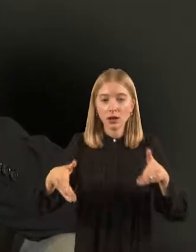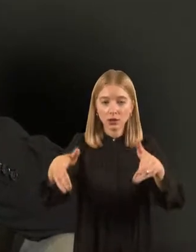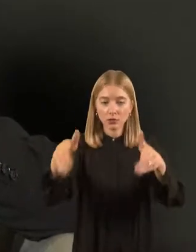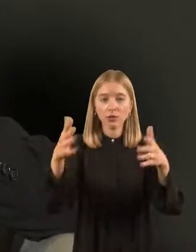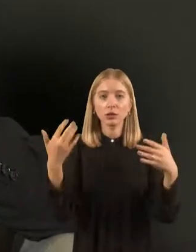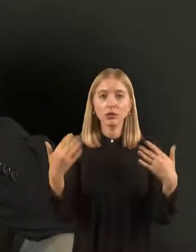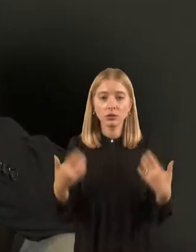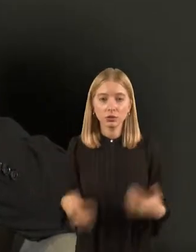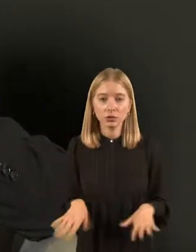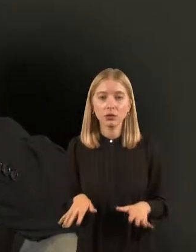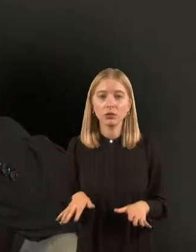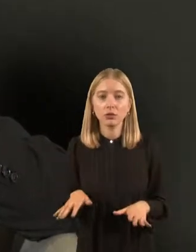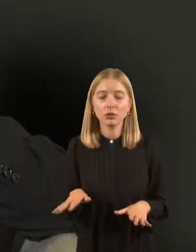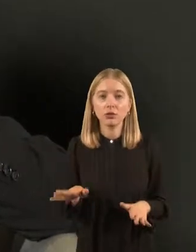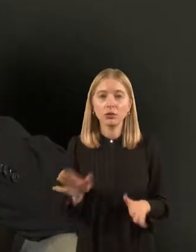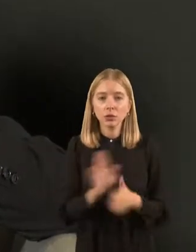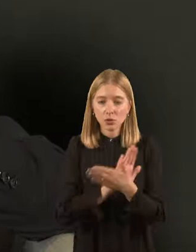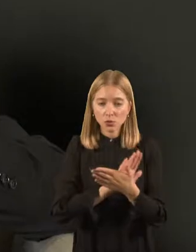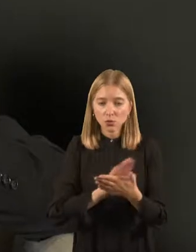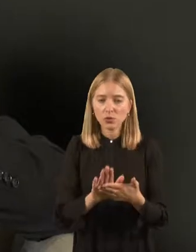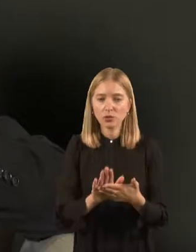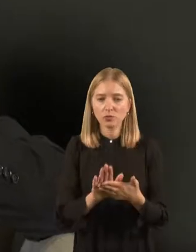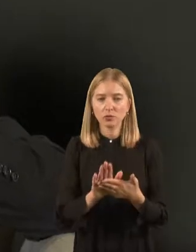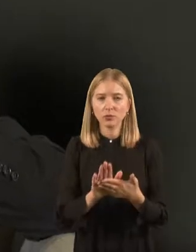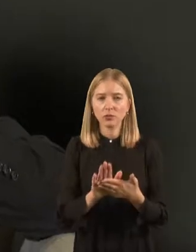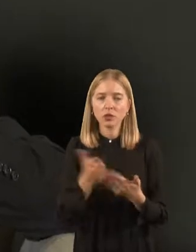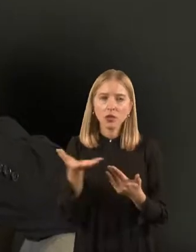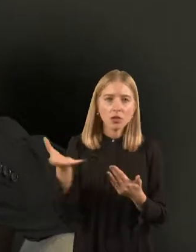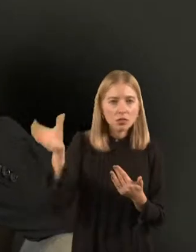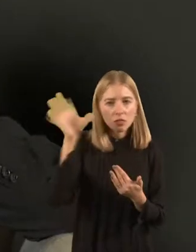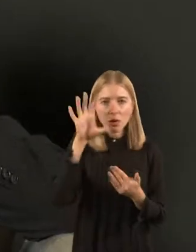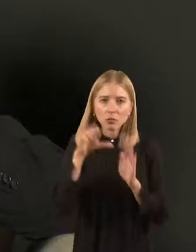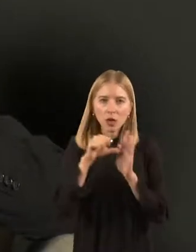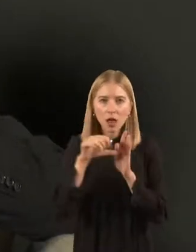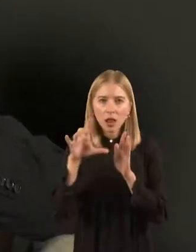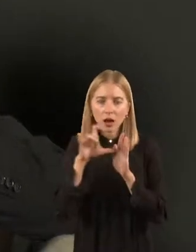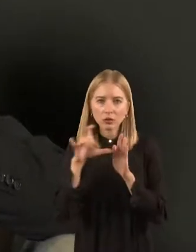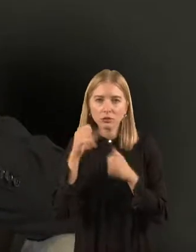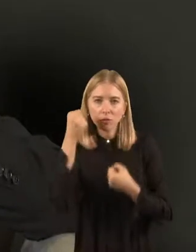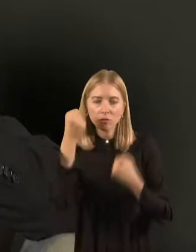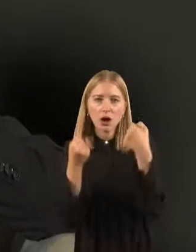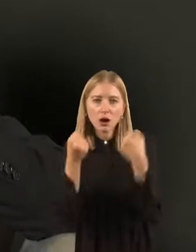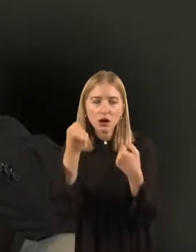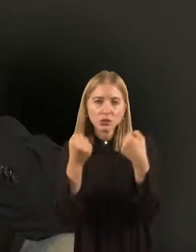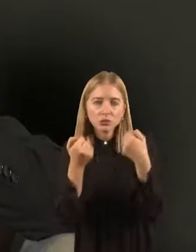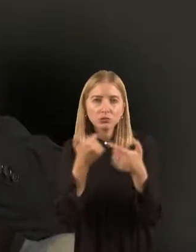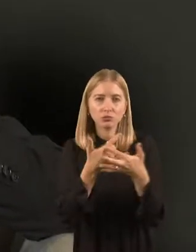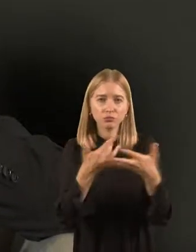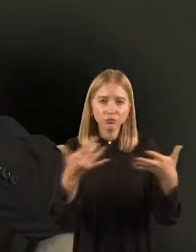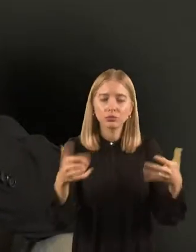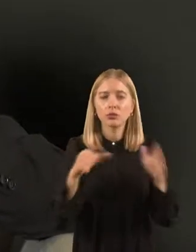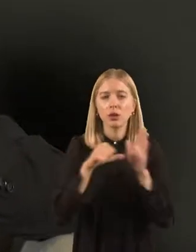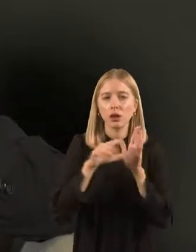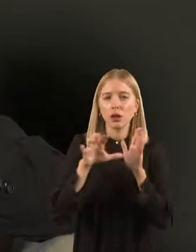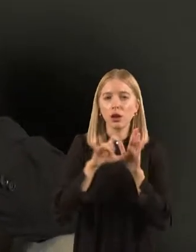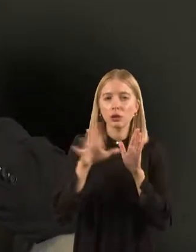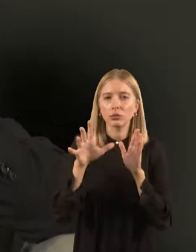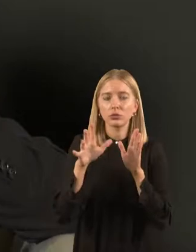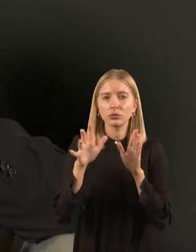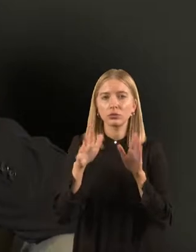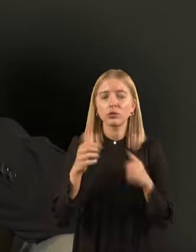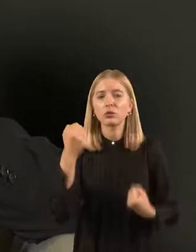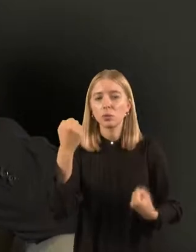of course, doing the transportation of goods and people. But in many